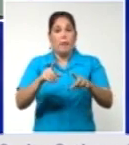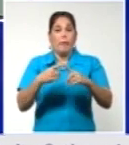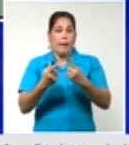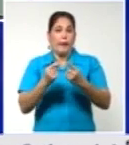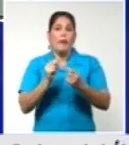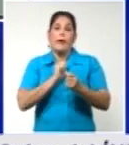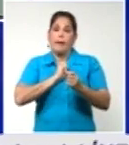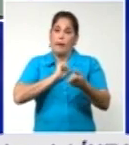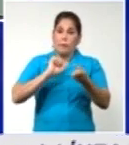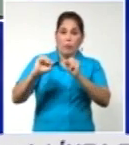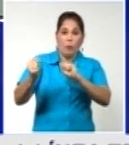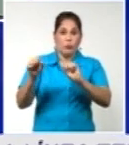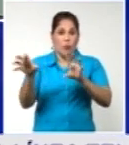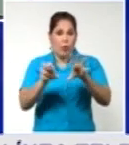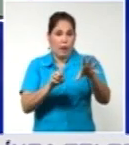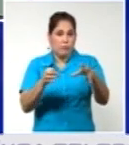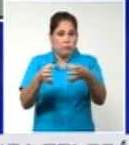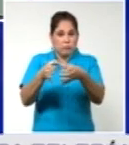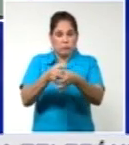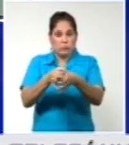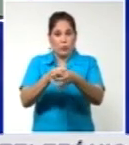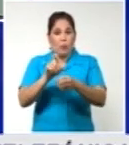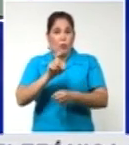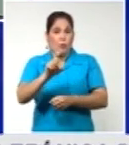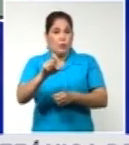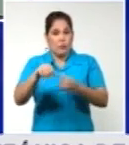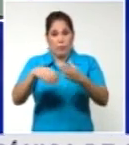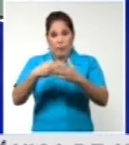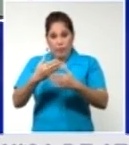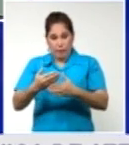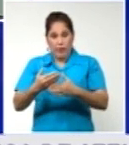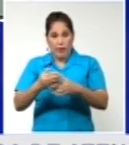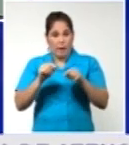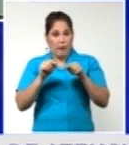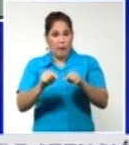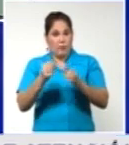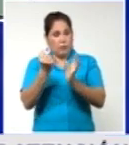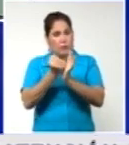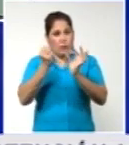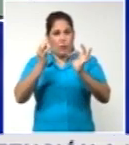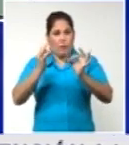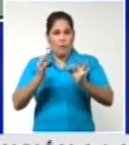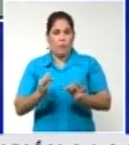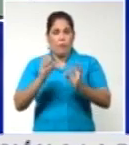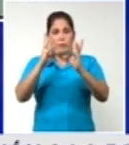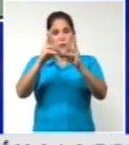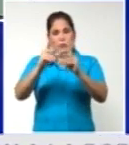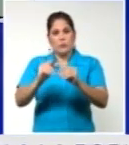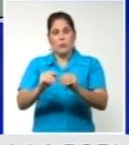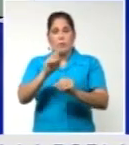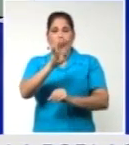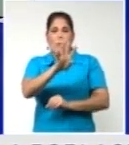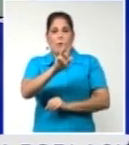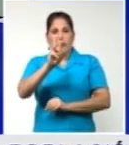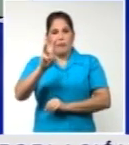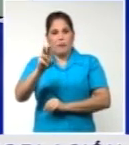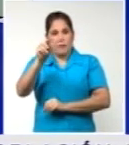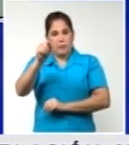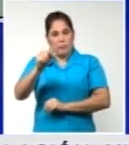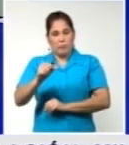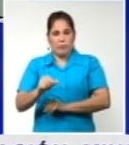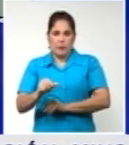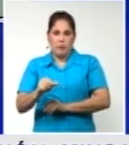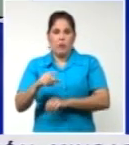5.57. A total of 540 cases have been reported in the country over the last 15